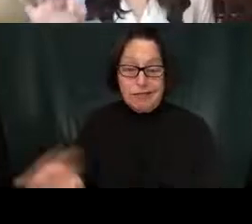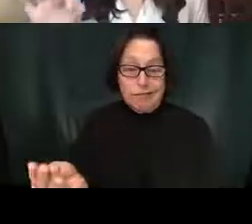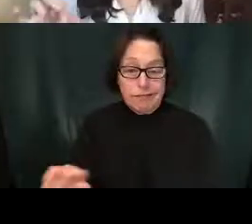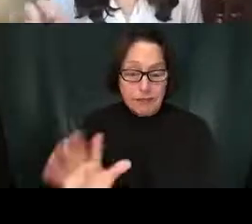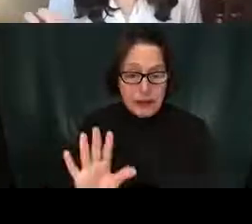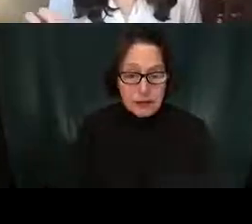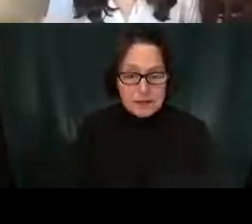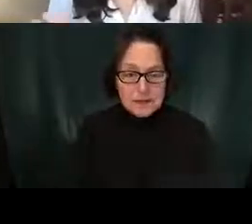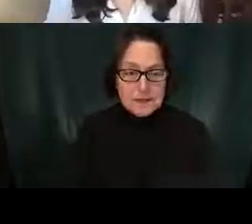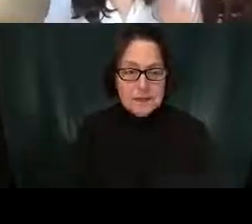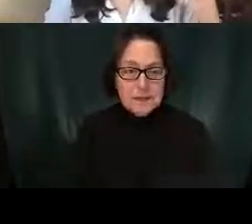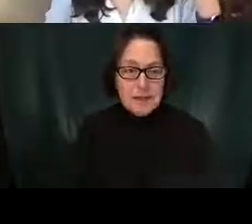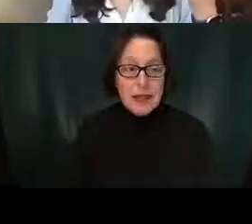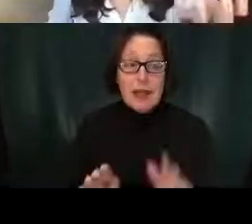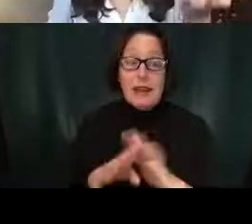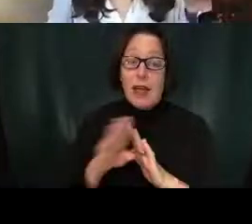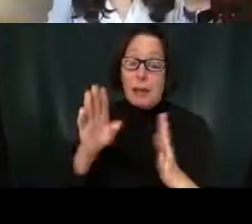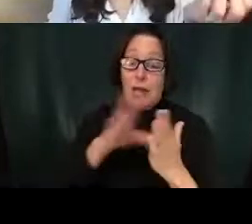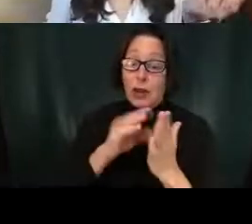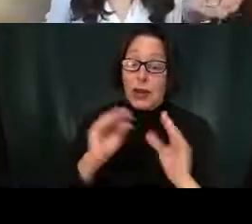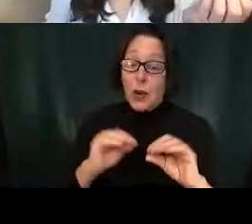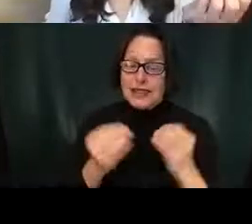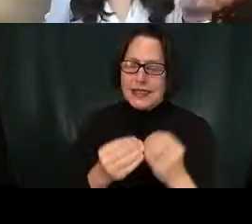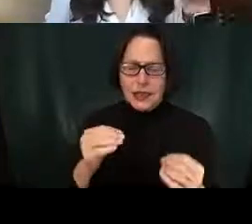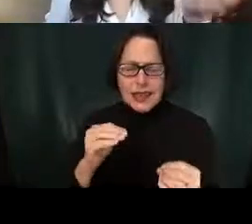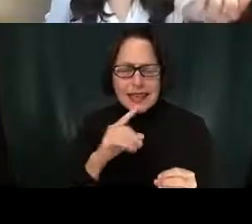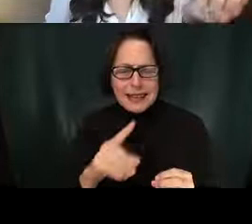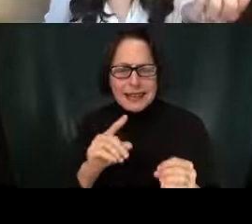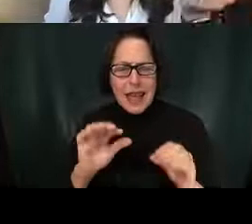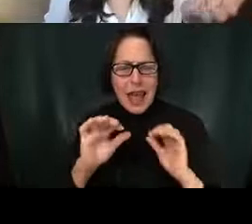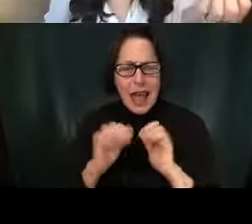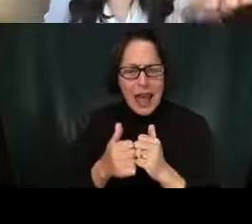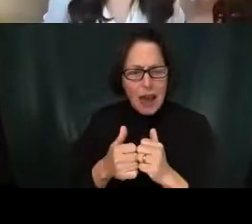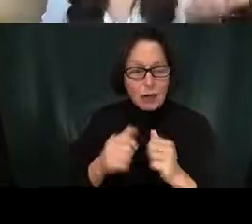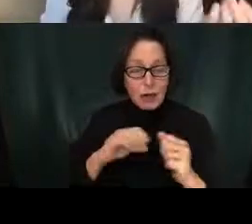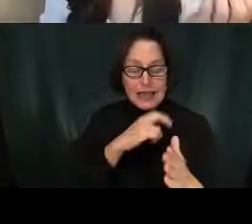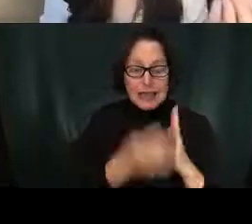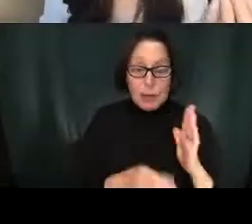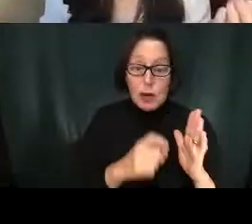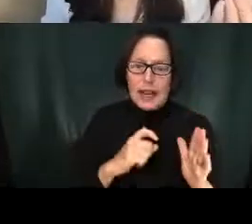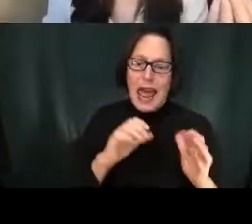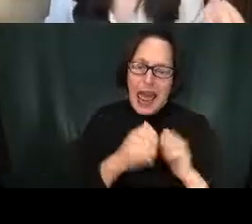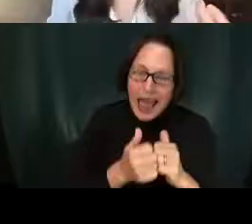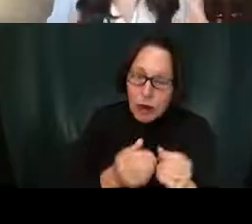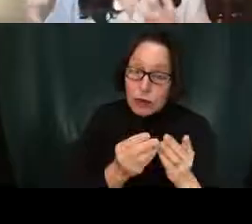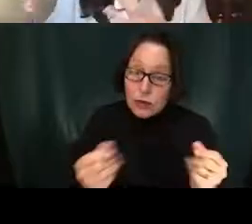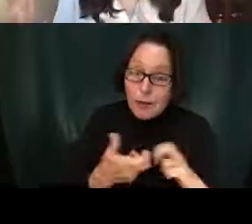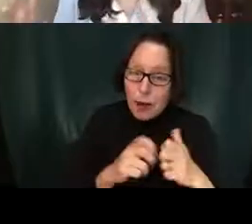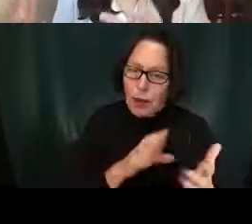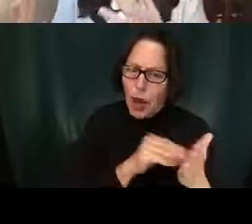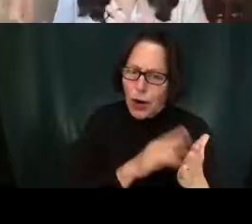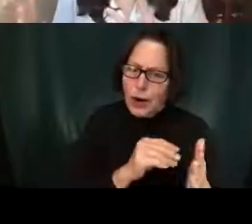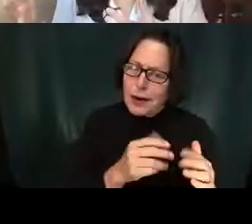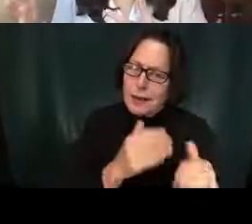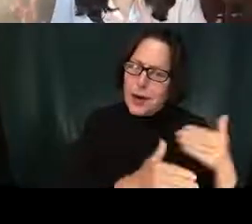Developing a learning organization is about both getting deeper knowledge in problem-solving skills, like how to solve a problem, as